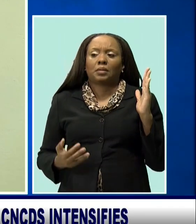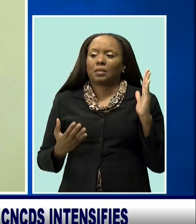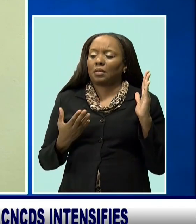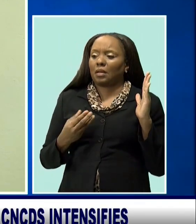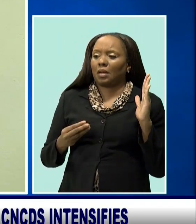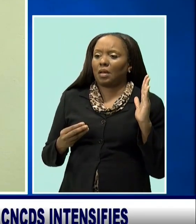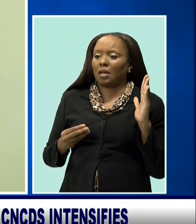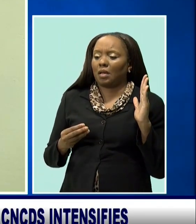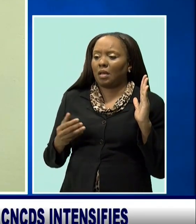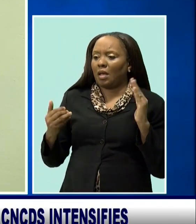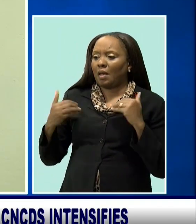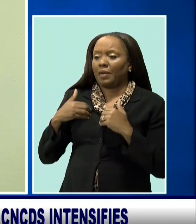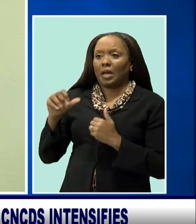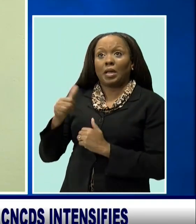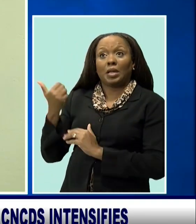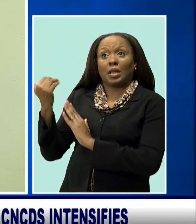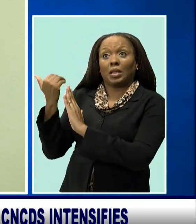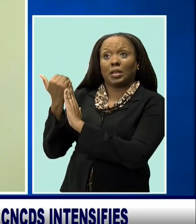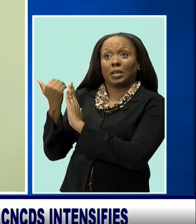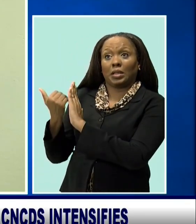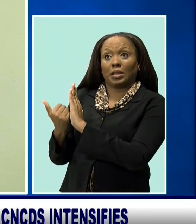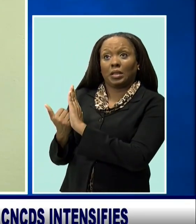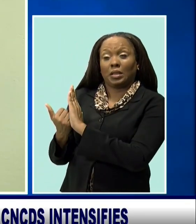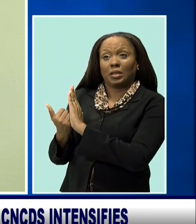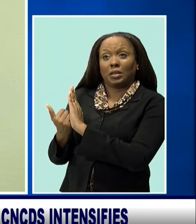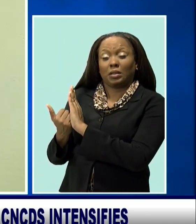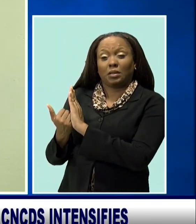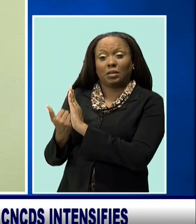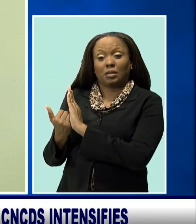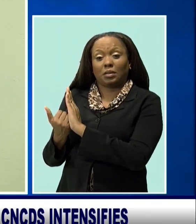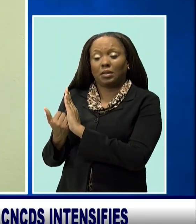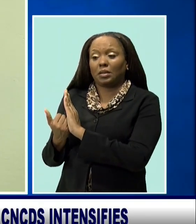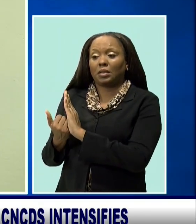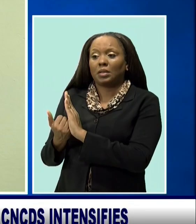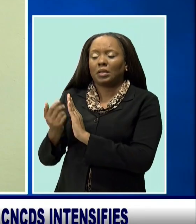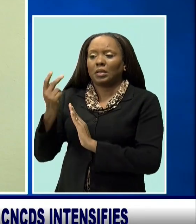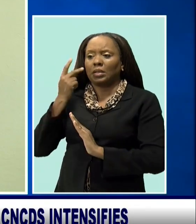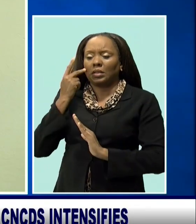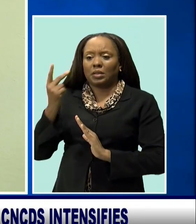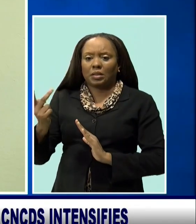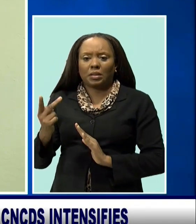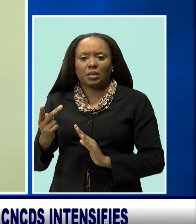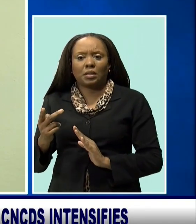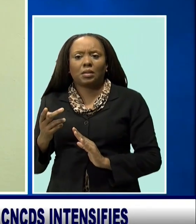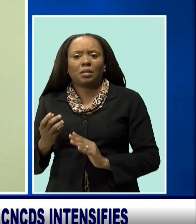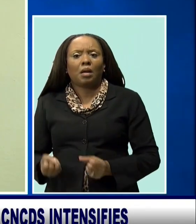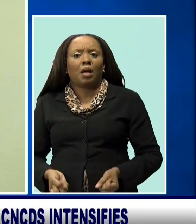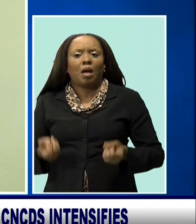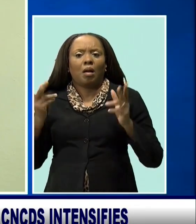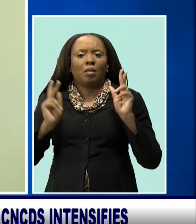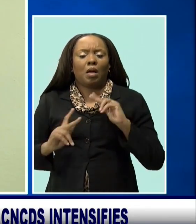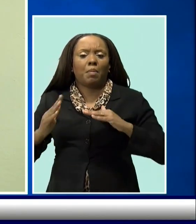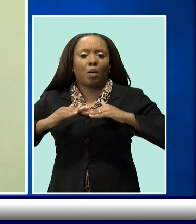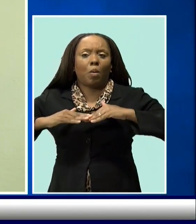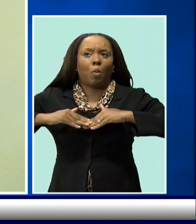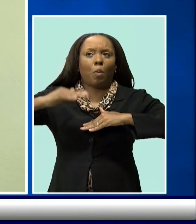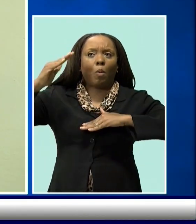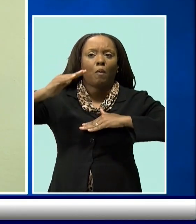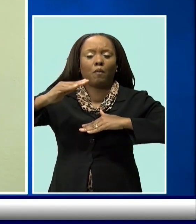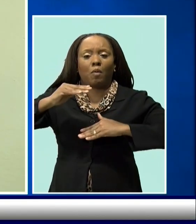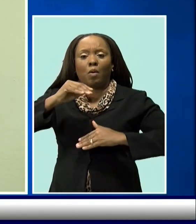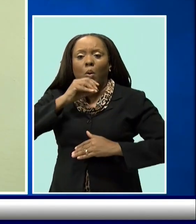the electoral list, to look at the people, especially those over 70, who have not